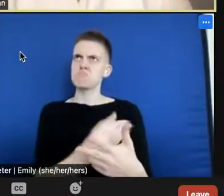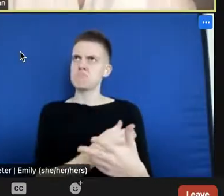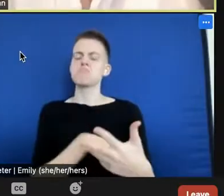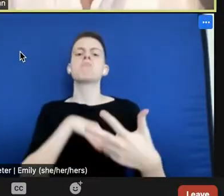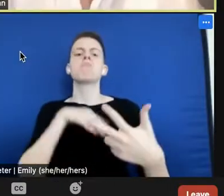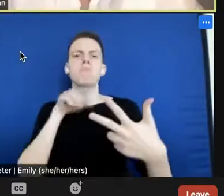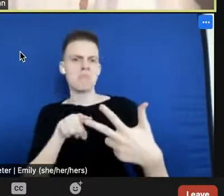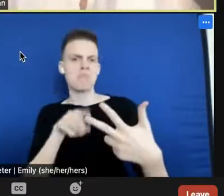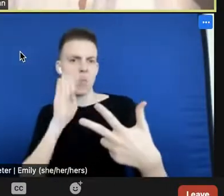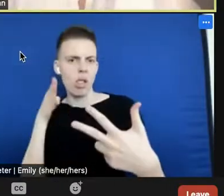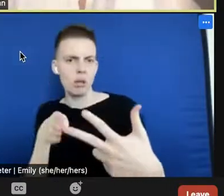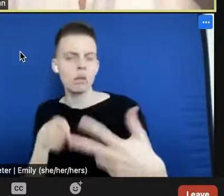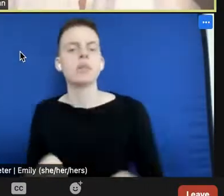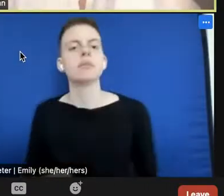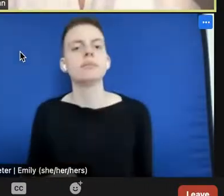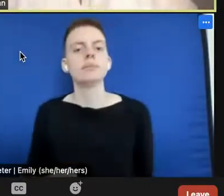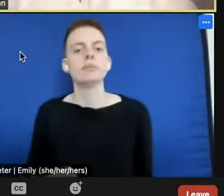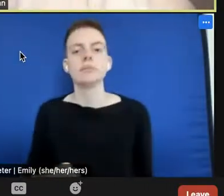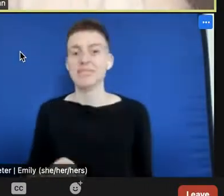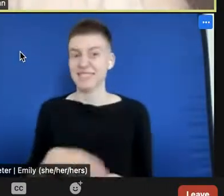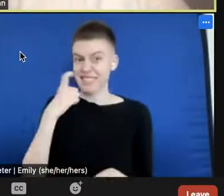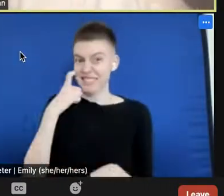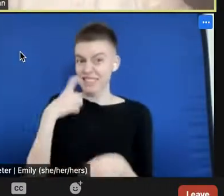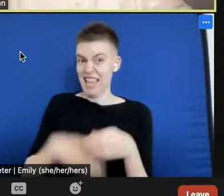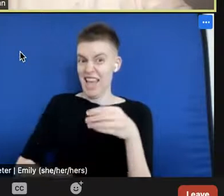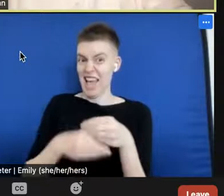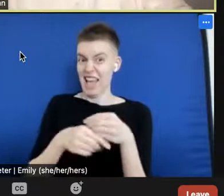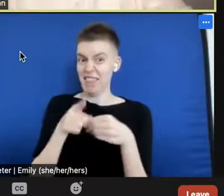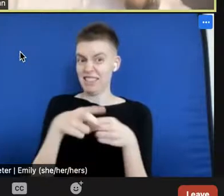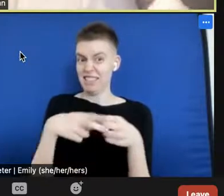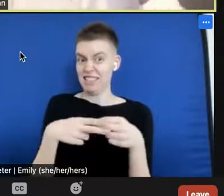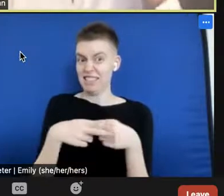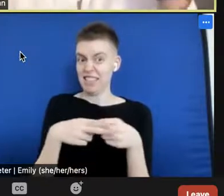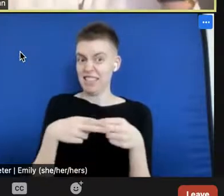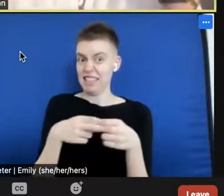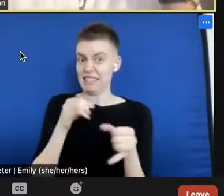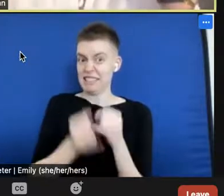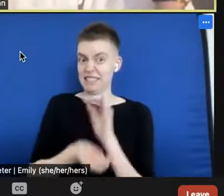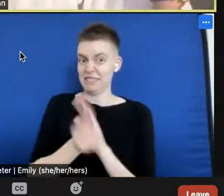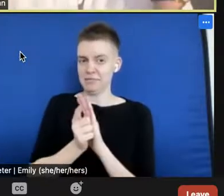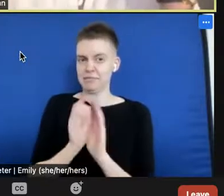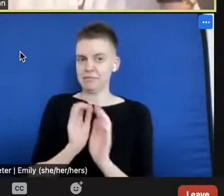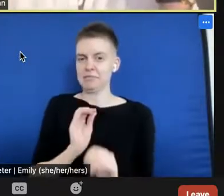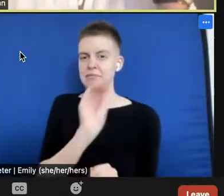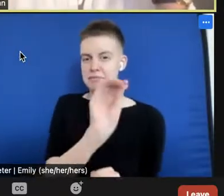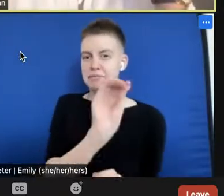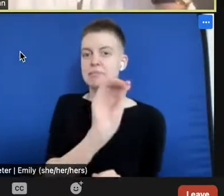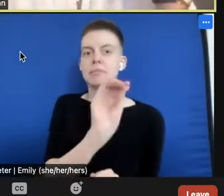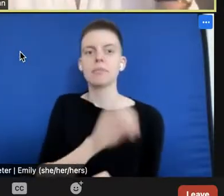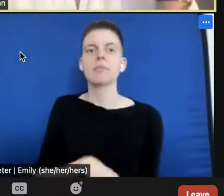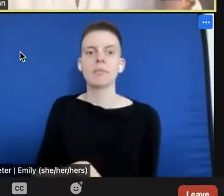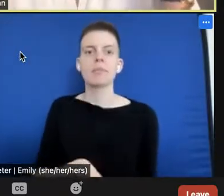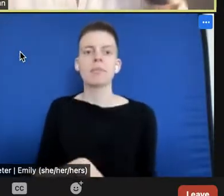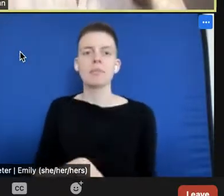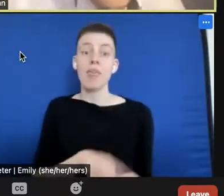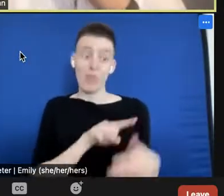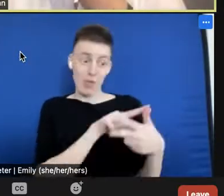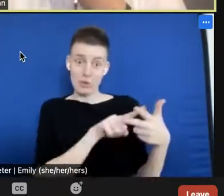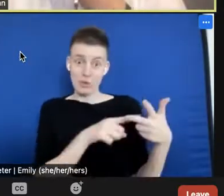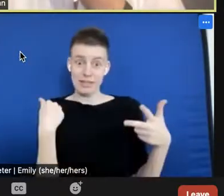absolutely today, I added this slide just a few minutes ago. I used some of those images with a child,